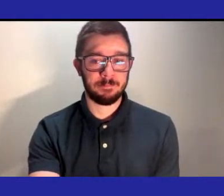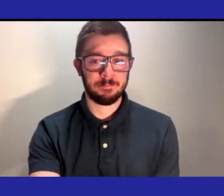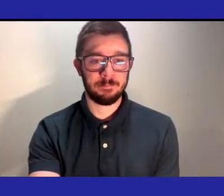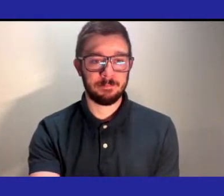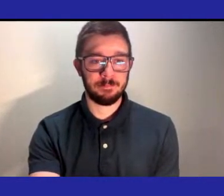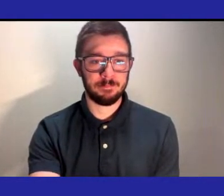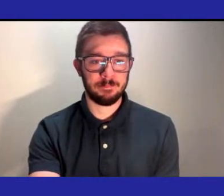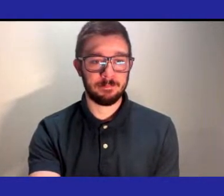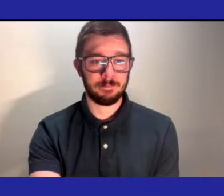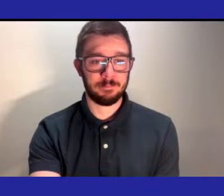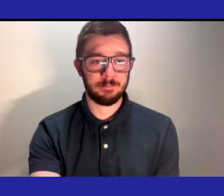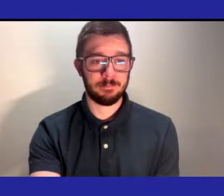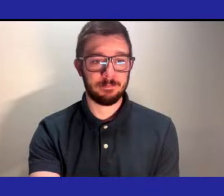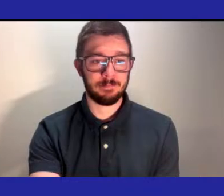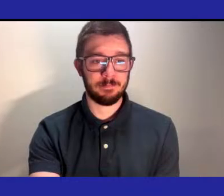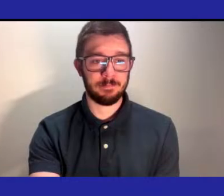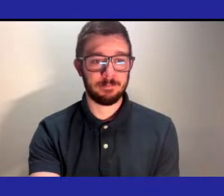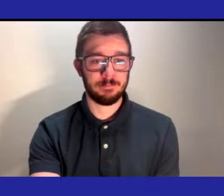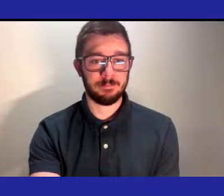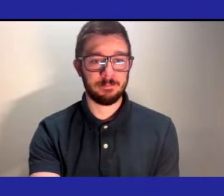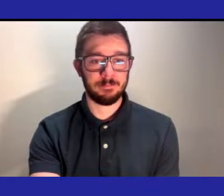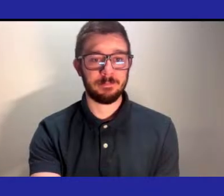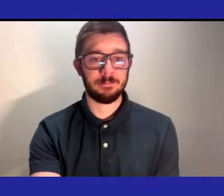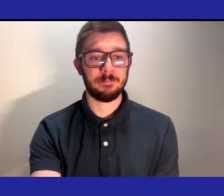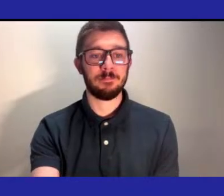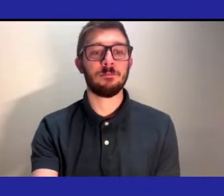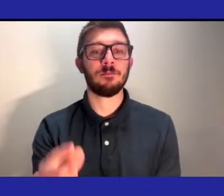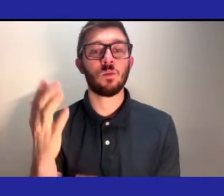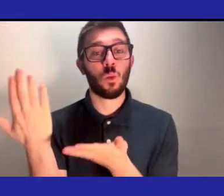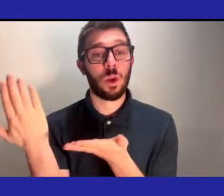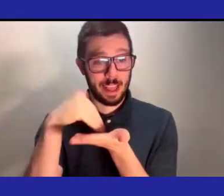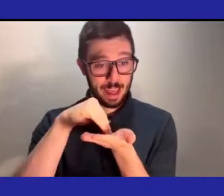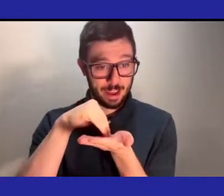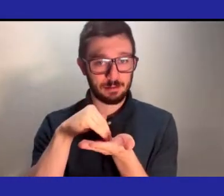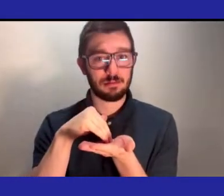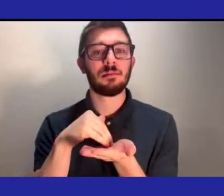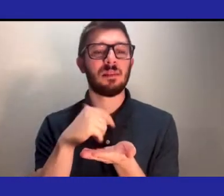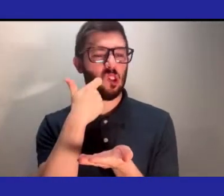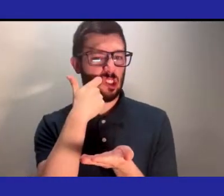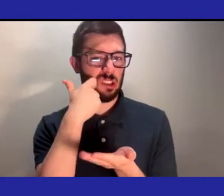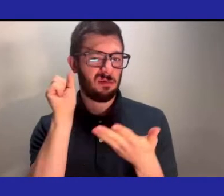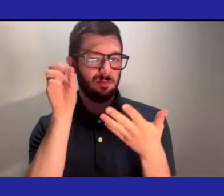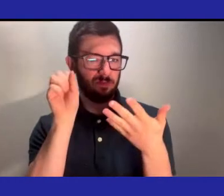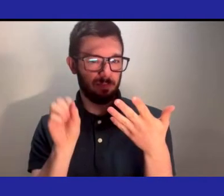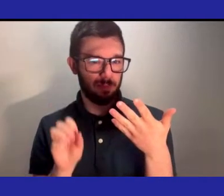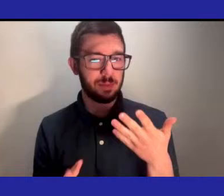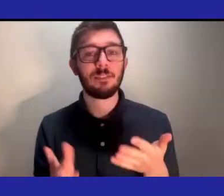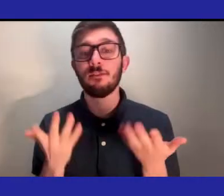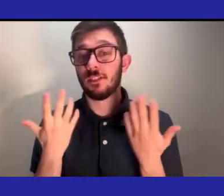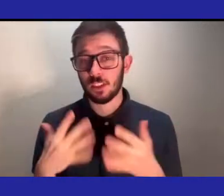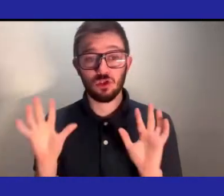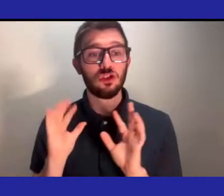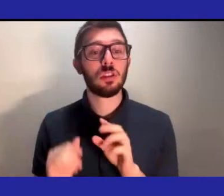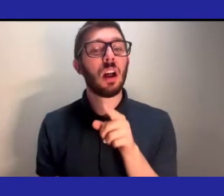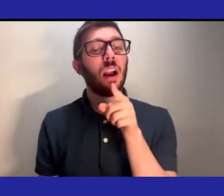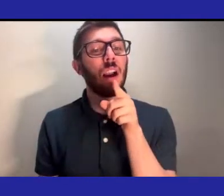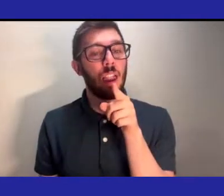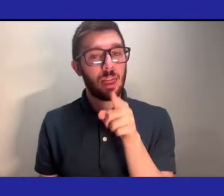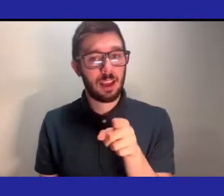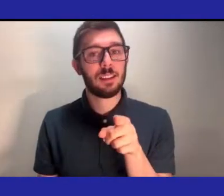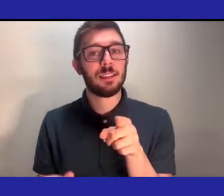So again, as Ms. Ford read to you a little bit ago, this is our request